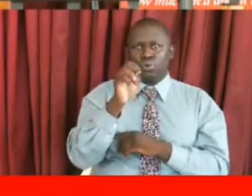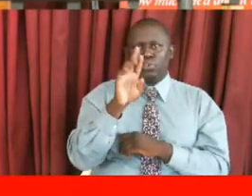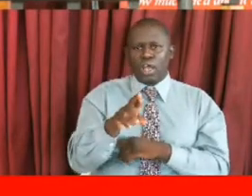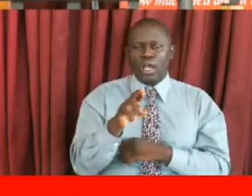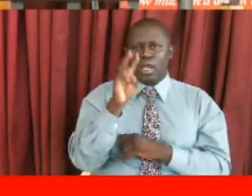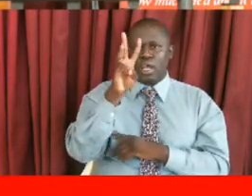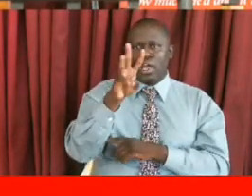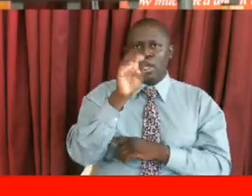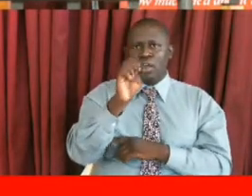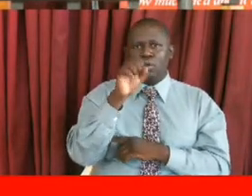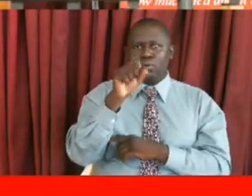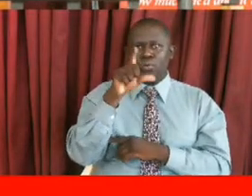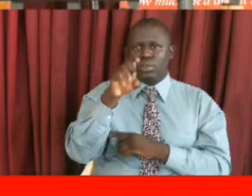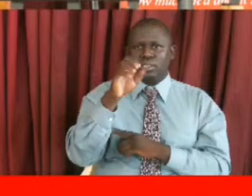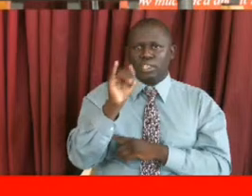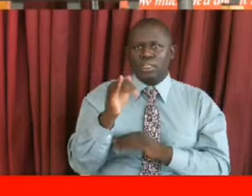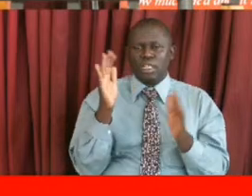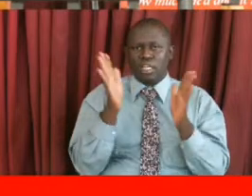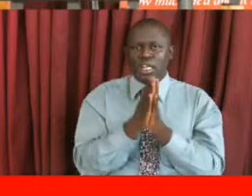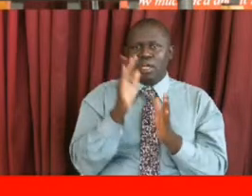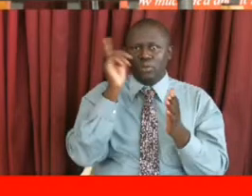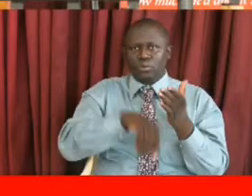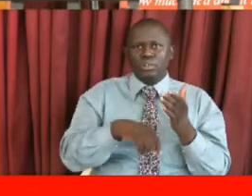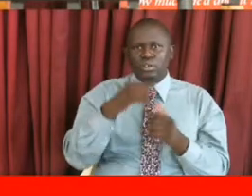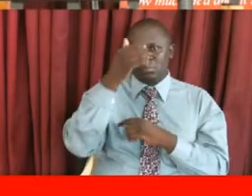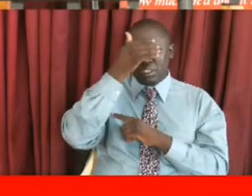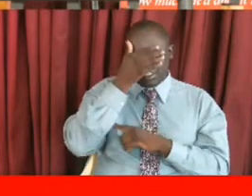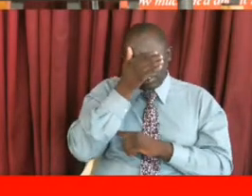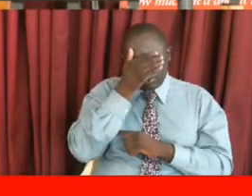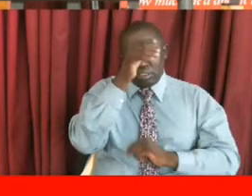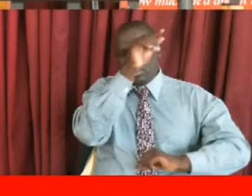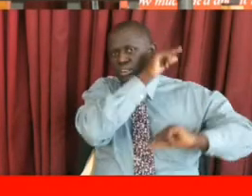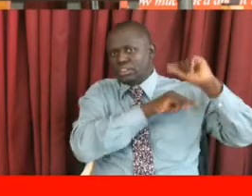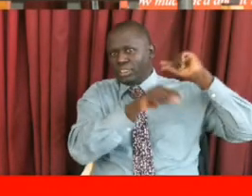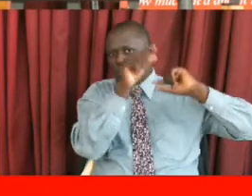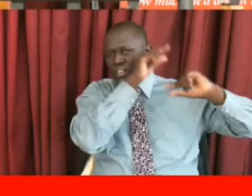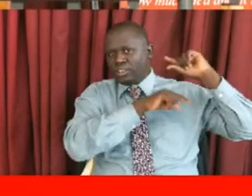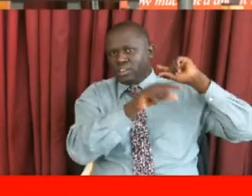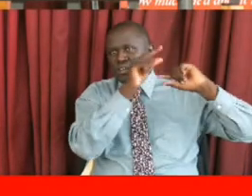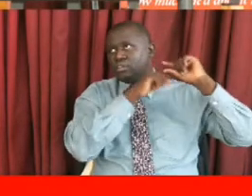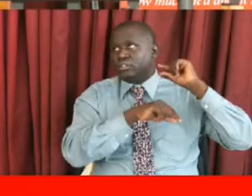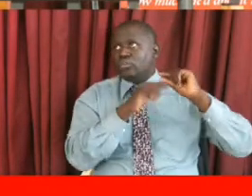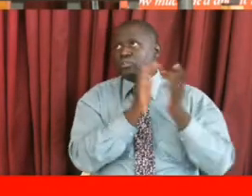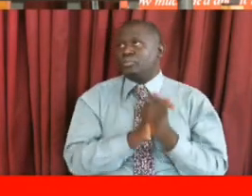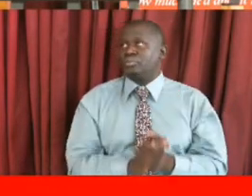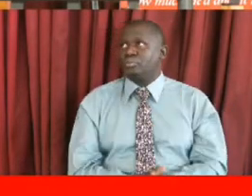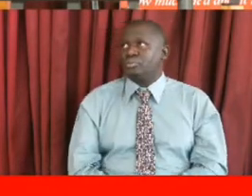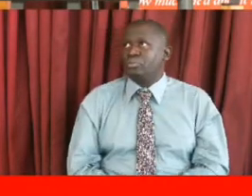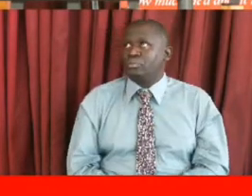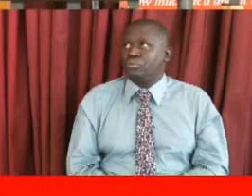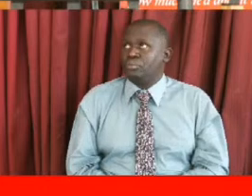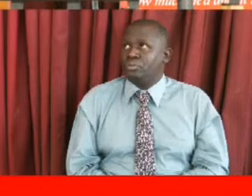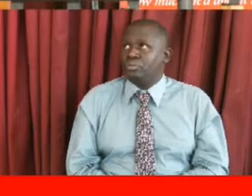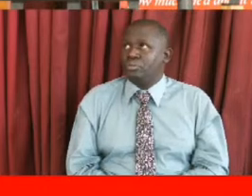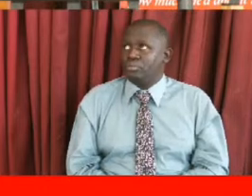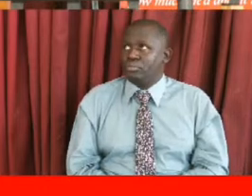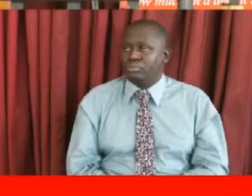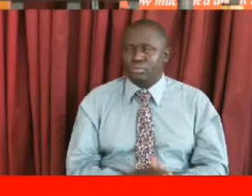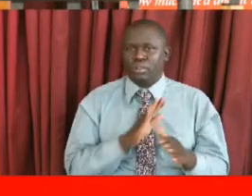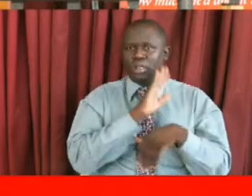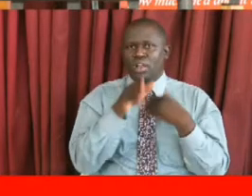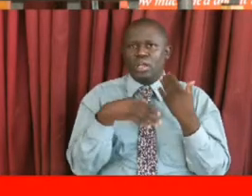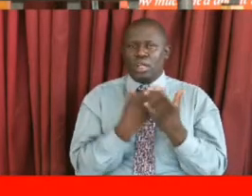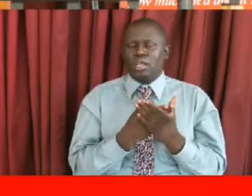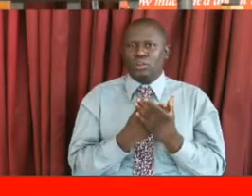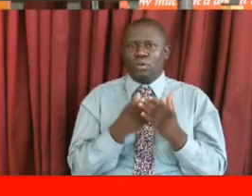Pentecost age and then on down on down on down on